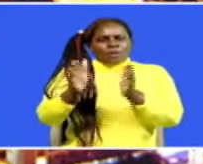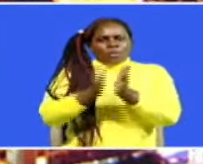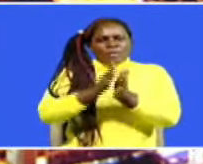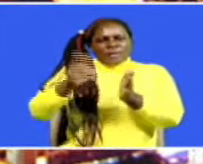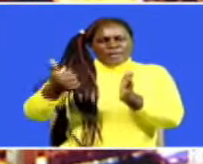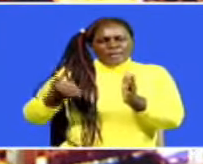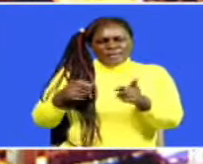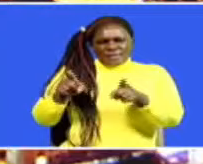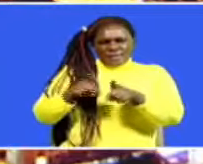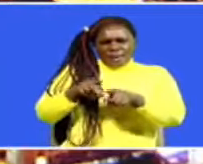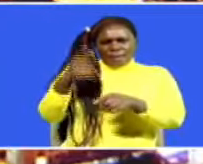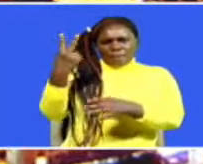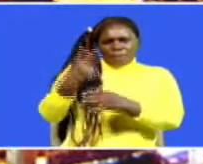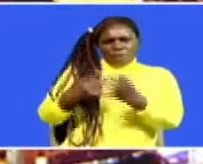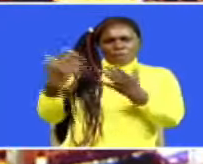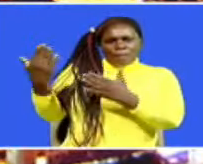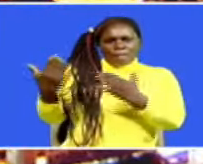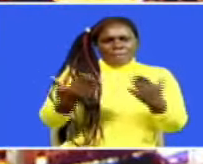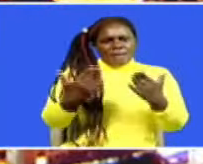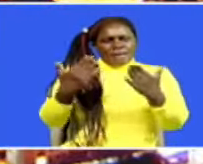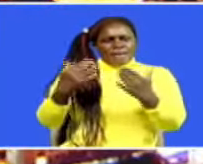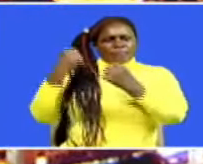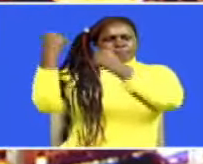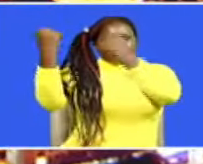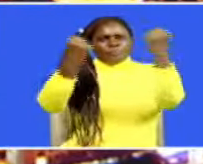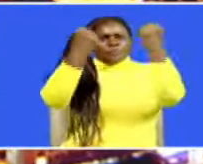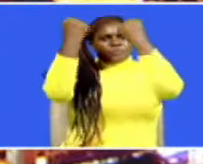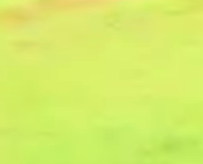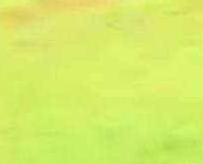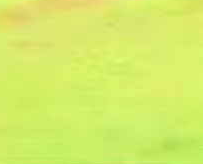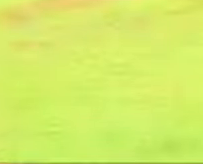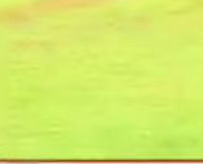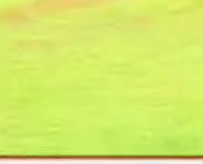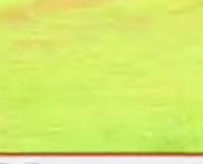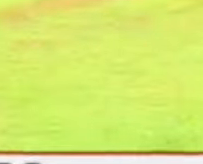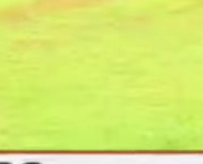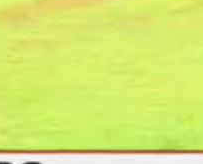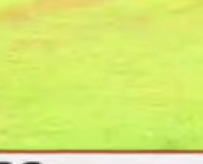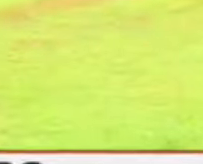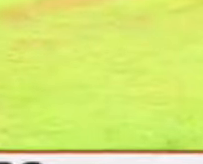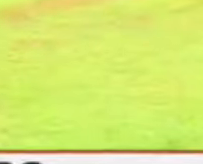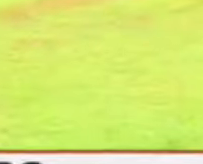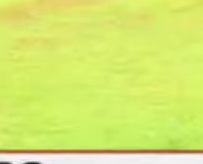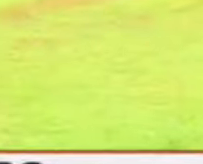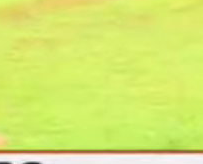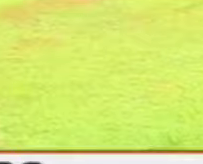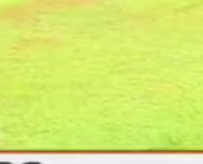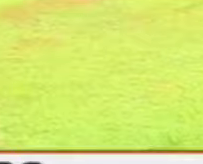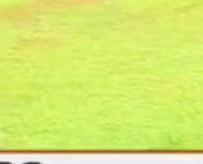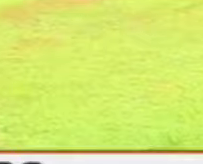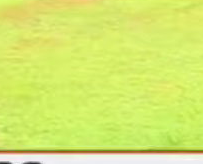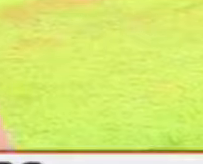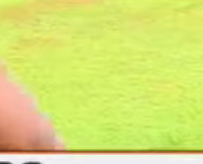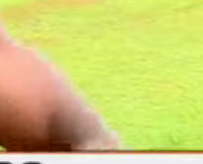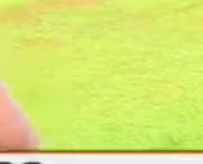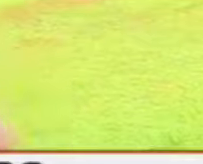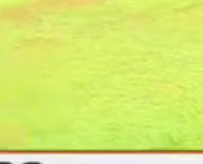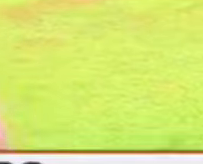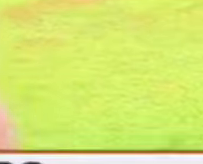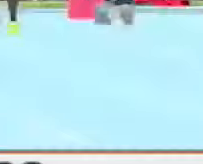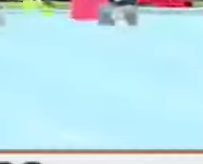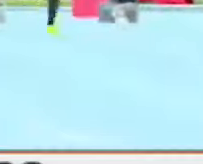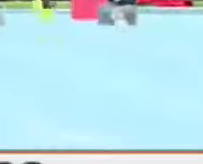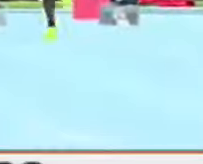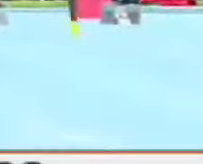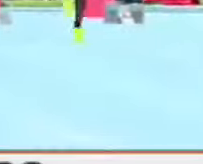with his sister Beryl Wamira, brought the victory home. Be here and winning this race because I am